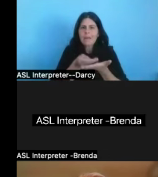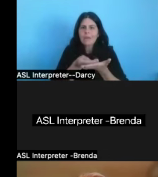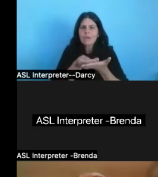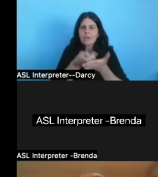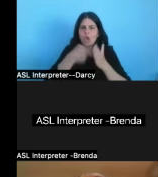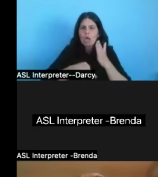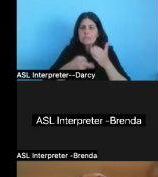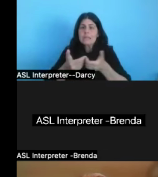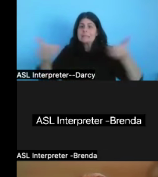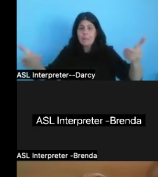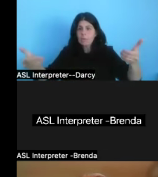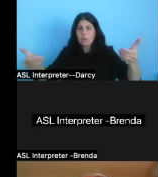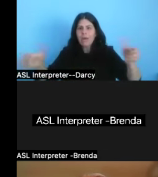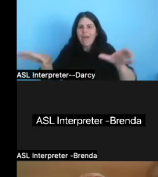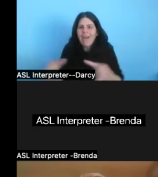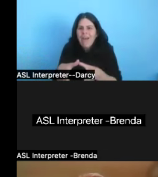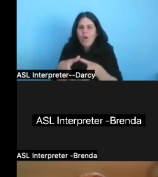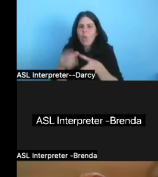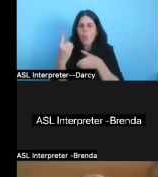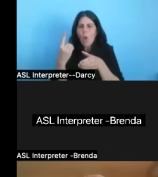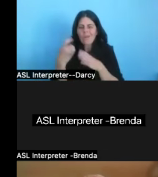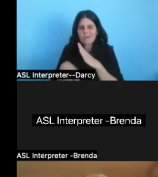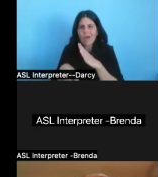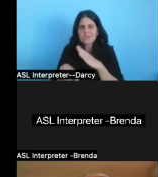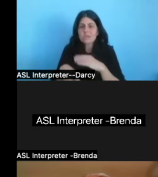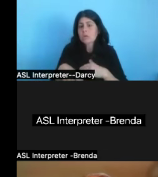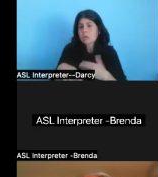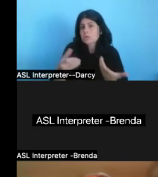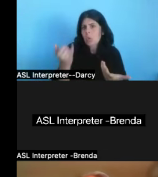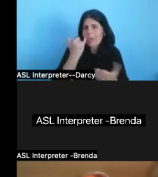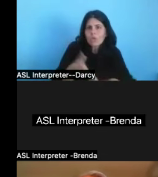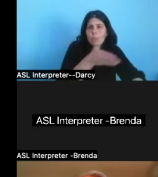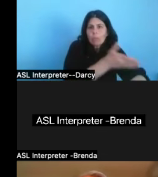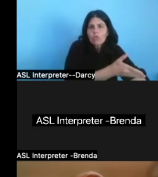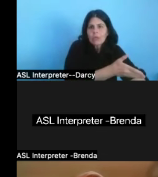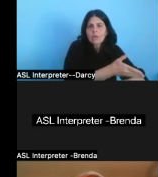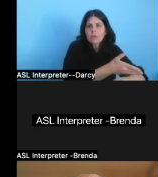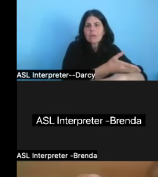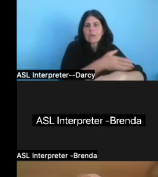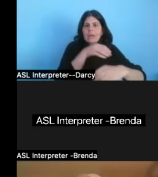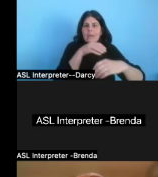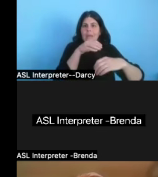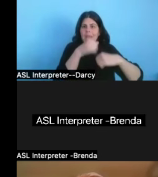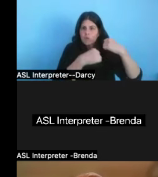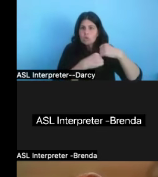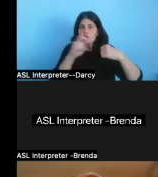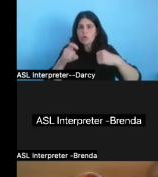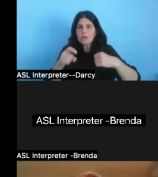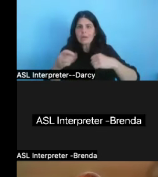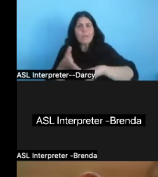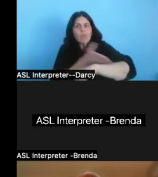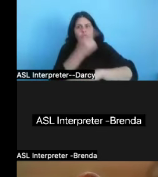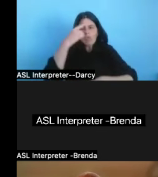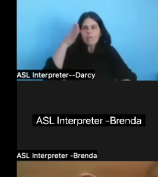cost. And as you're replacing and improving your infrastructure, you should do it for the infrastructure of the future by thinking about what it takes to have